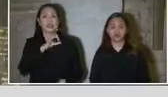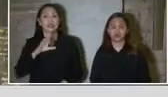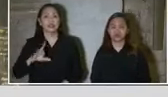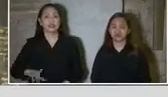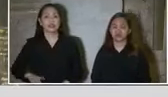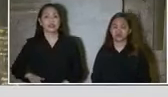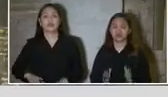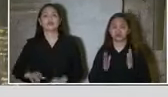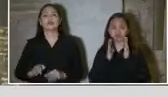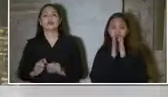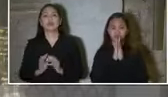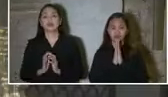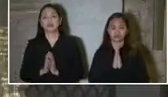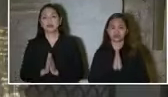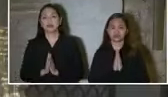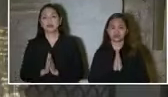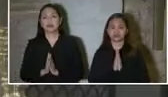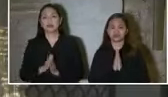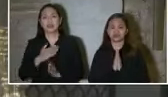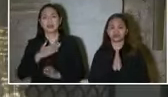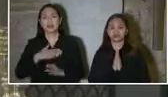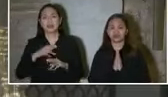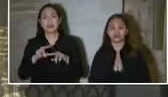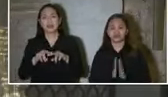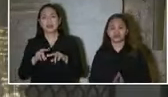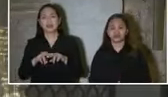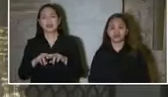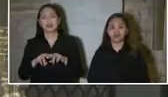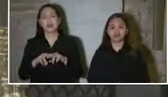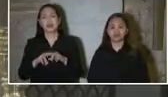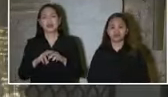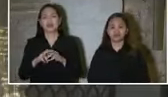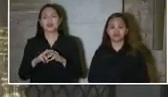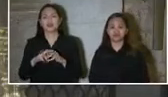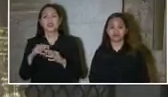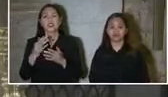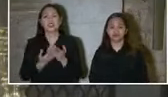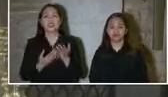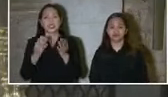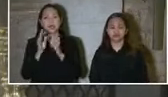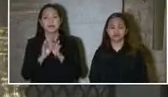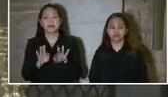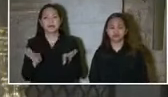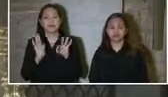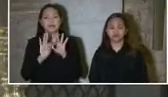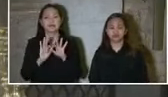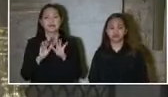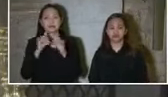Lord. Amen. Please be seated for a few important announcements.